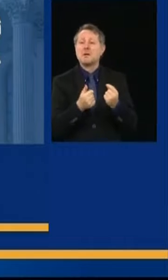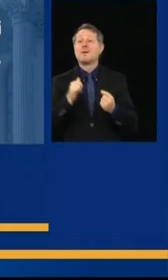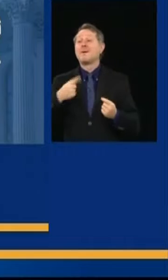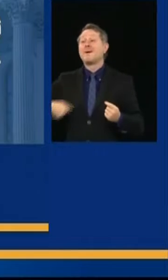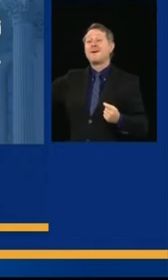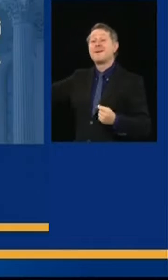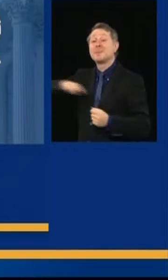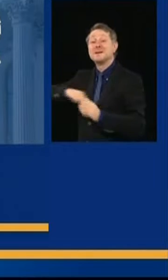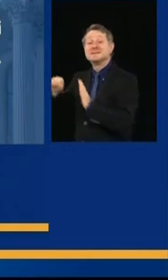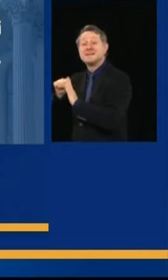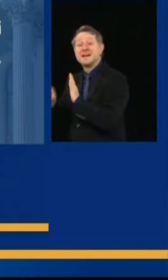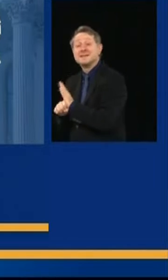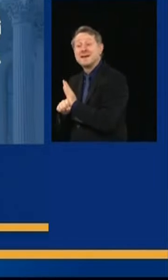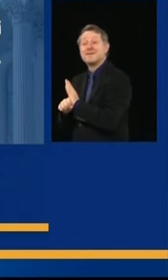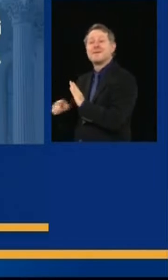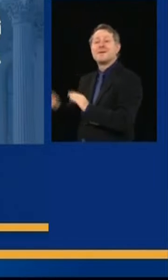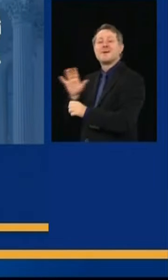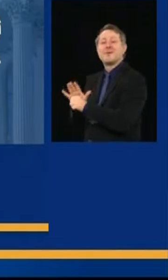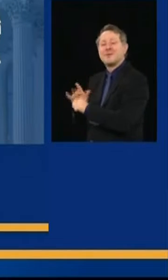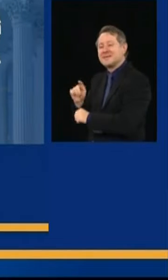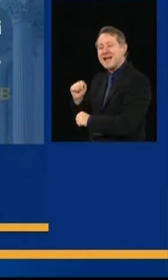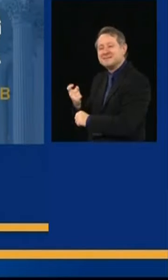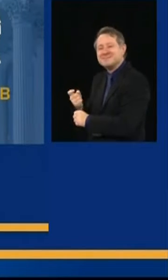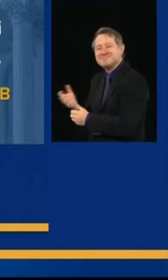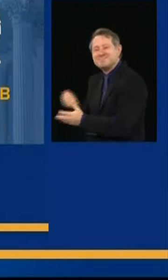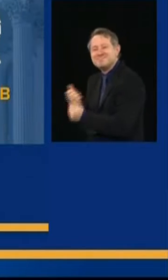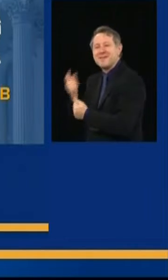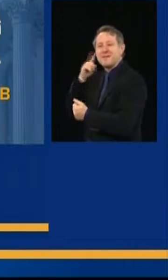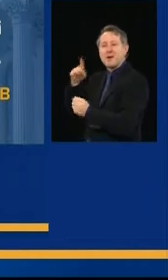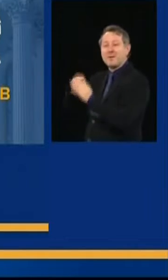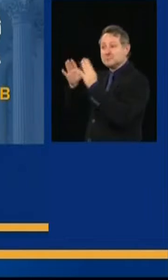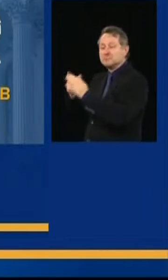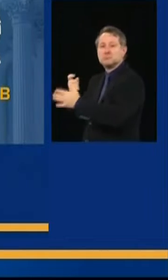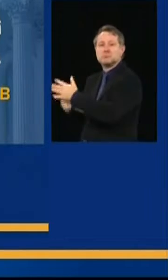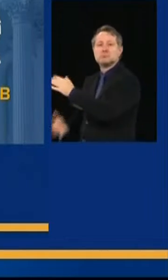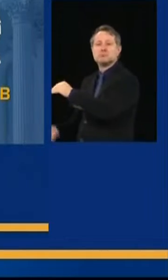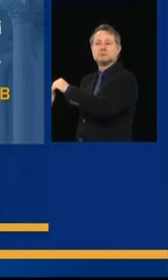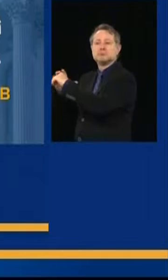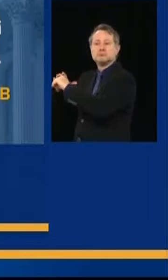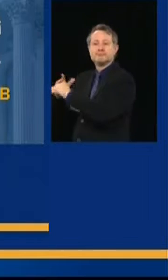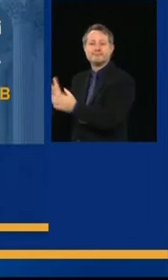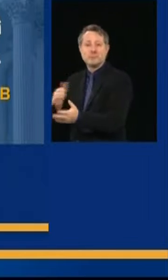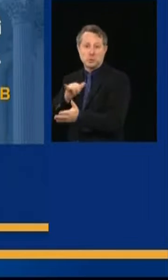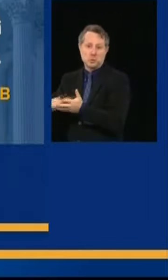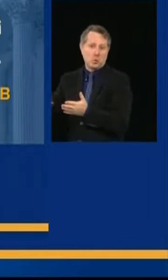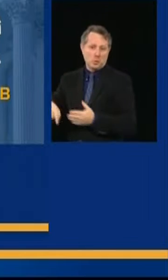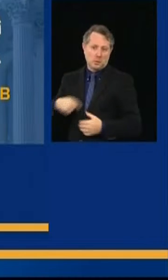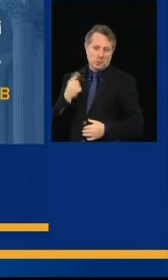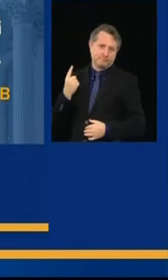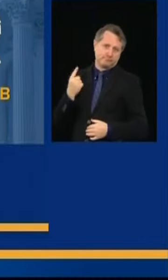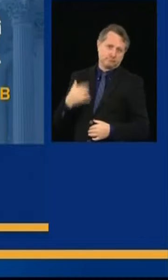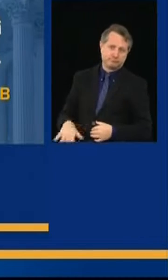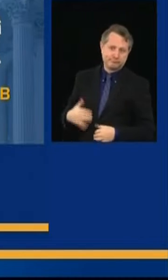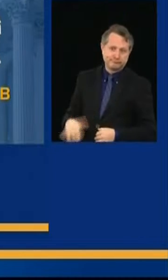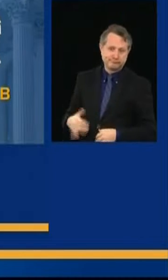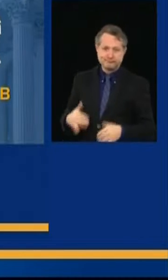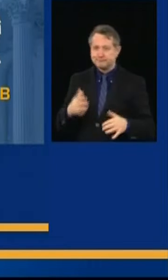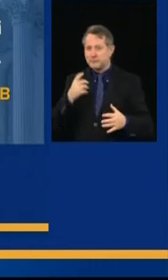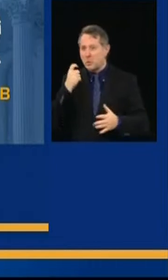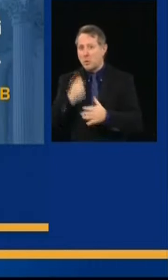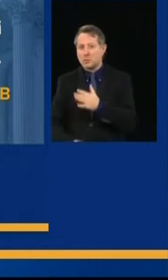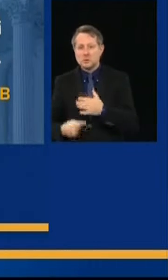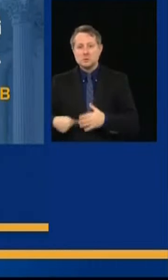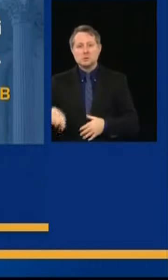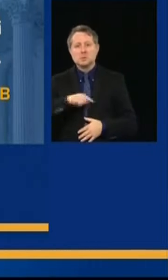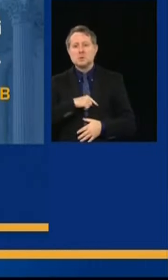homeowners in certain states. New York is one of them. It costs New York State about $29 billion